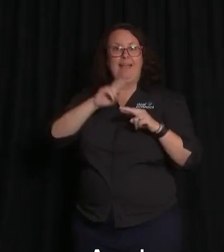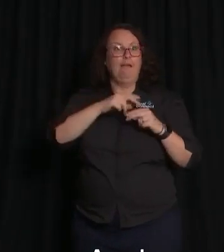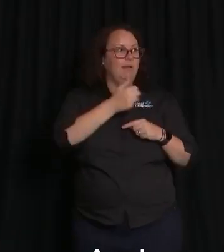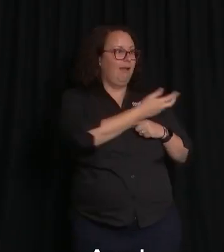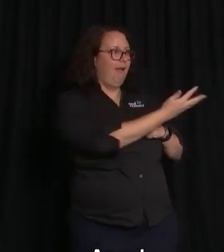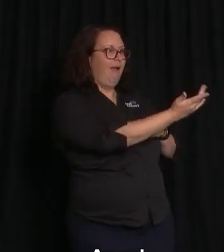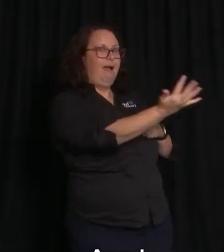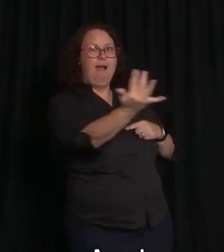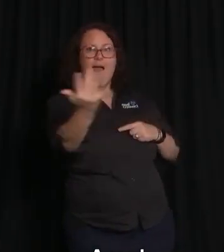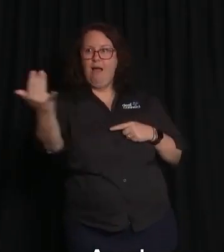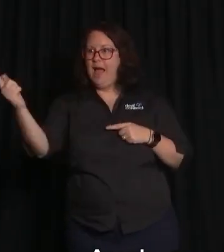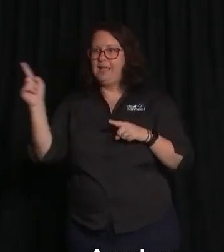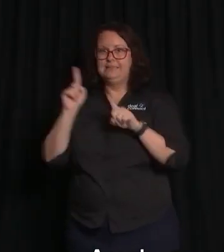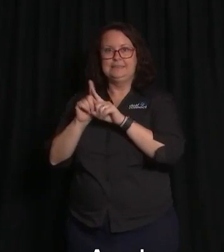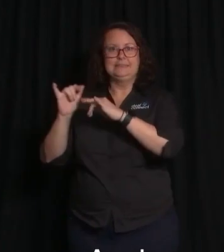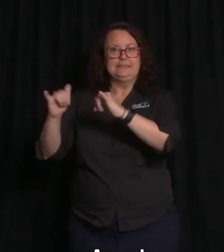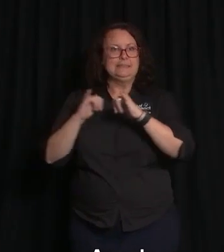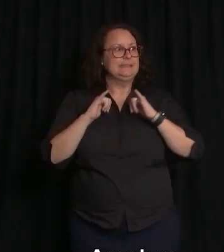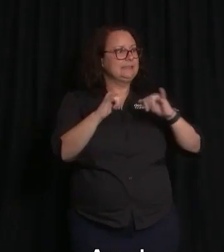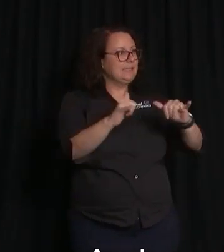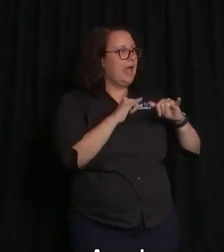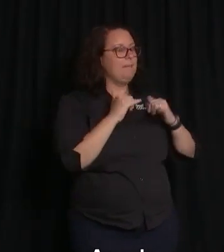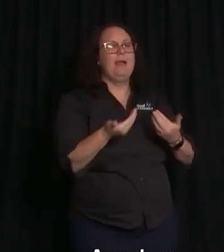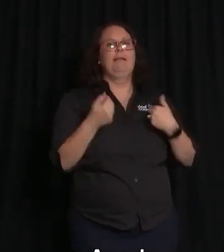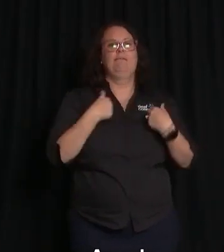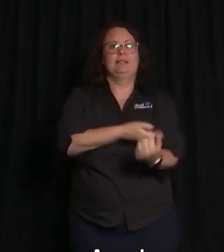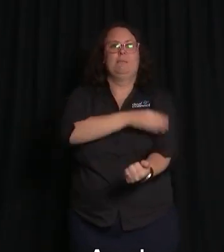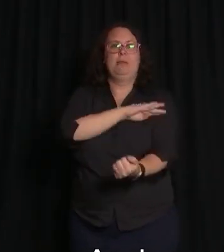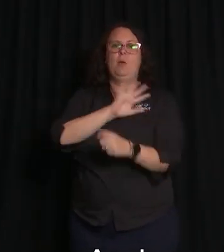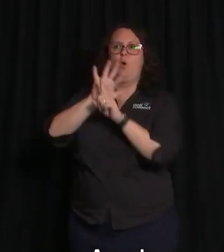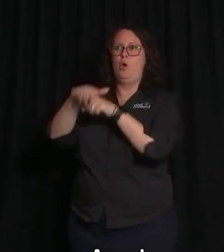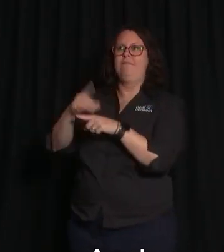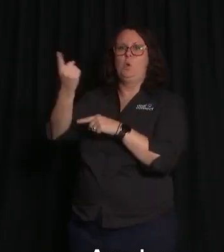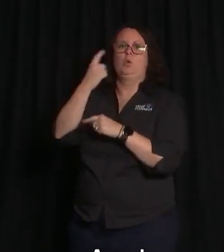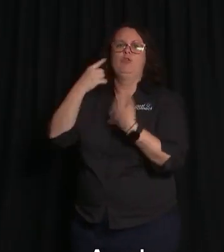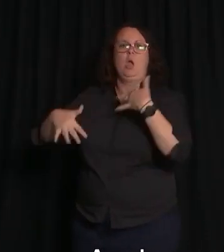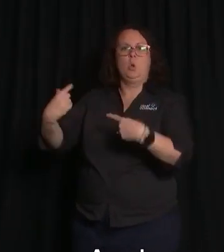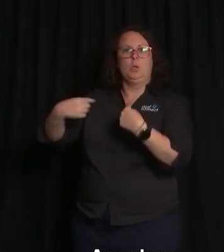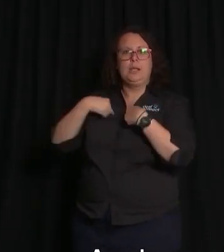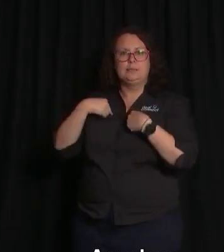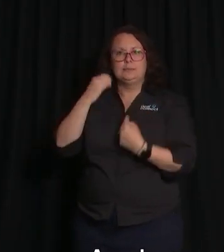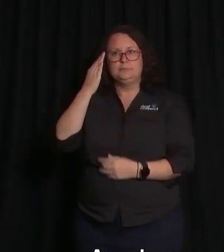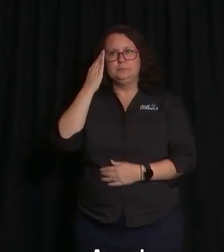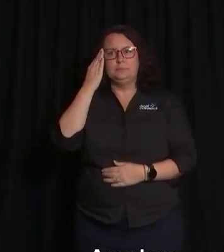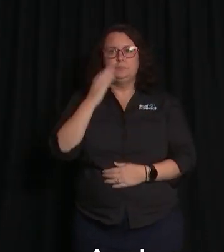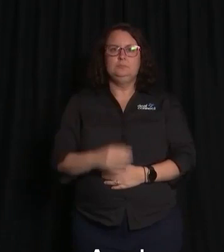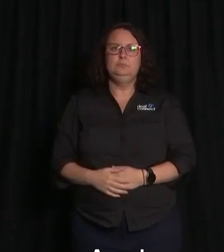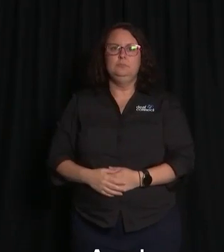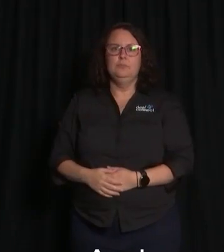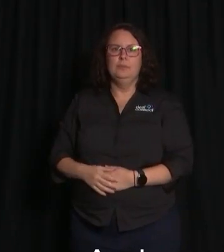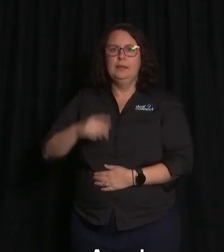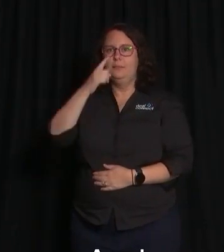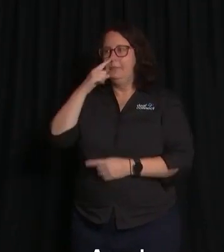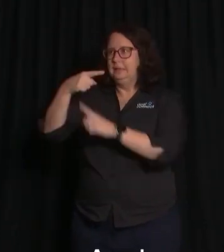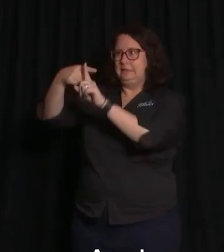together equally. That is why we must not let ourselves be divided. Our detractors know we are too small in numbers to fight these fights